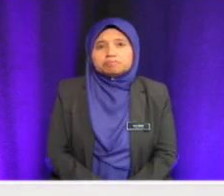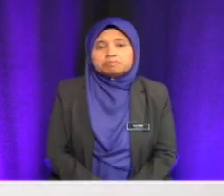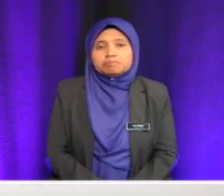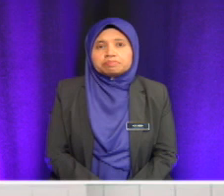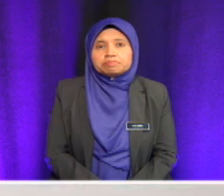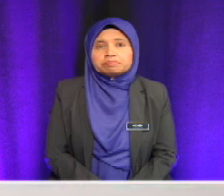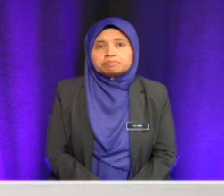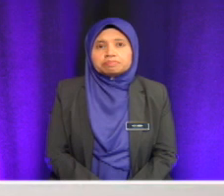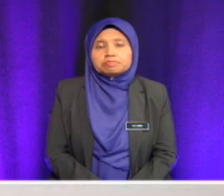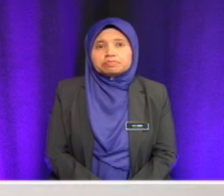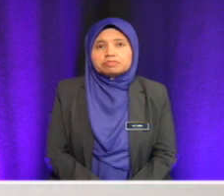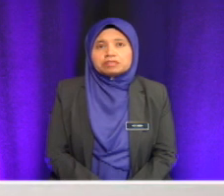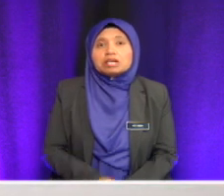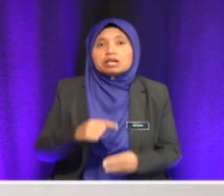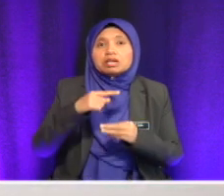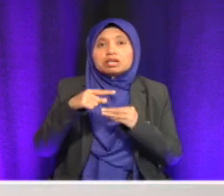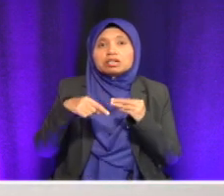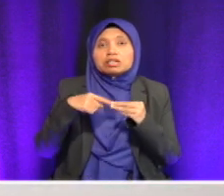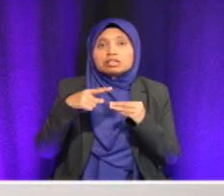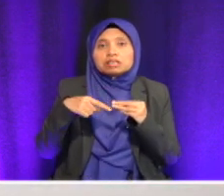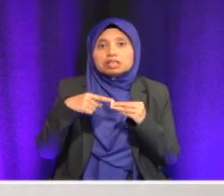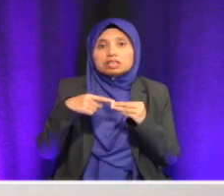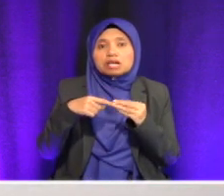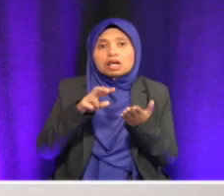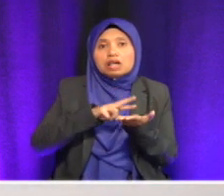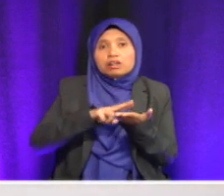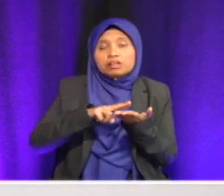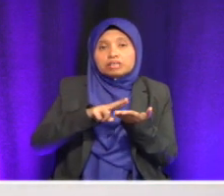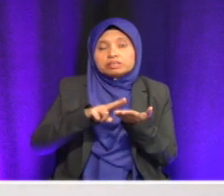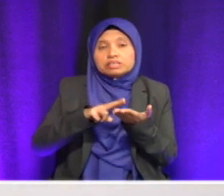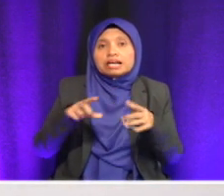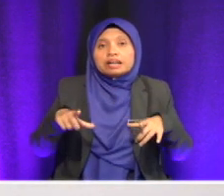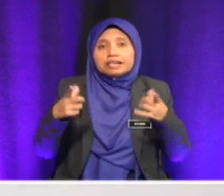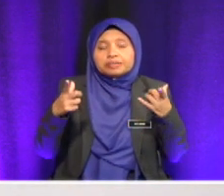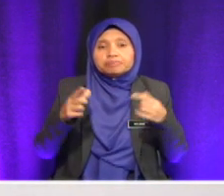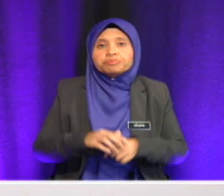Laili. So what about we ask Shamimi? Shamimi, can you please help me to read the next paragraph?